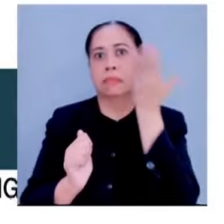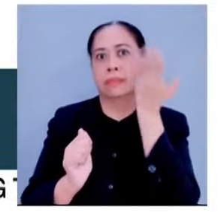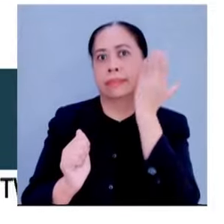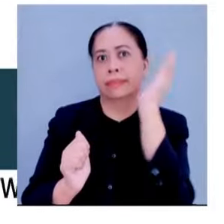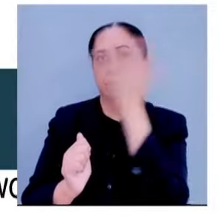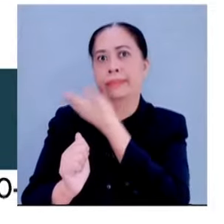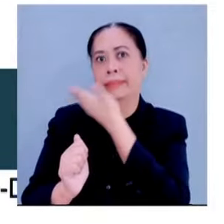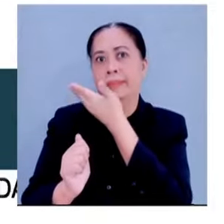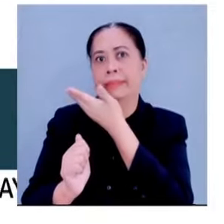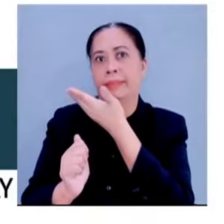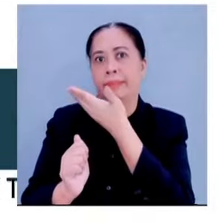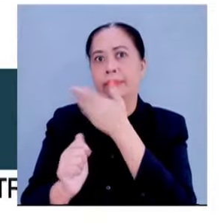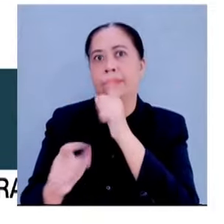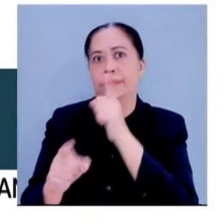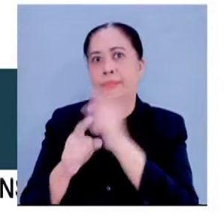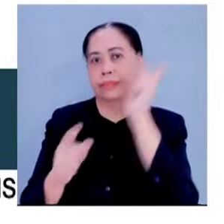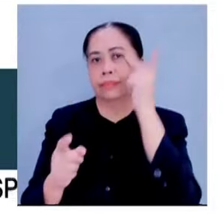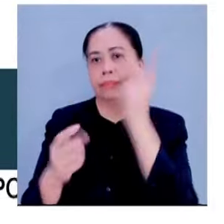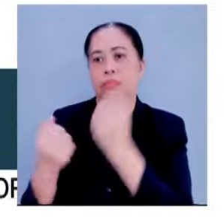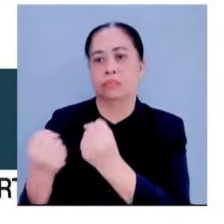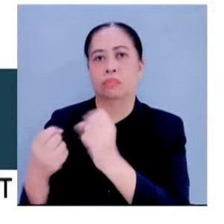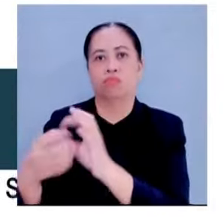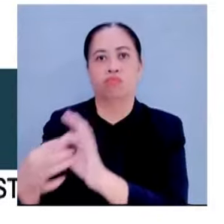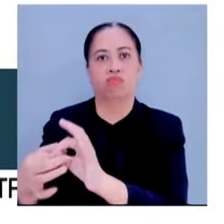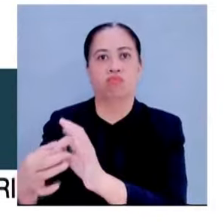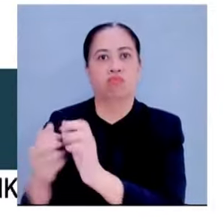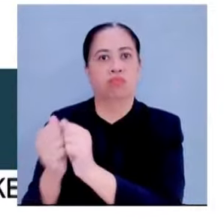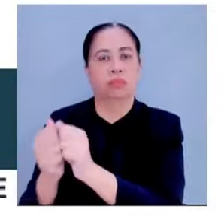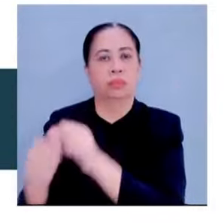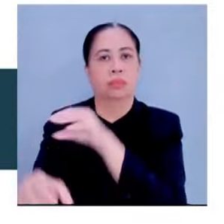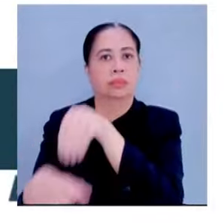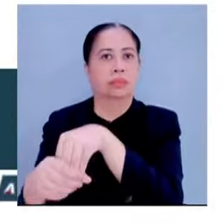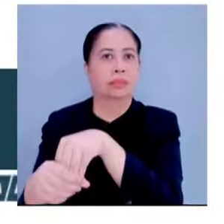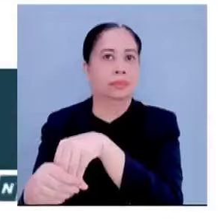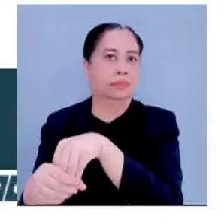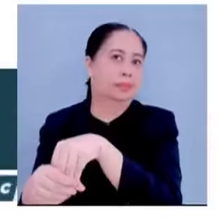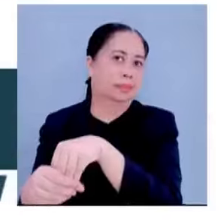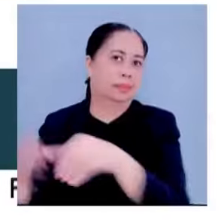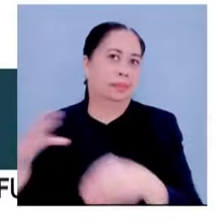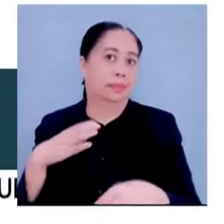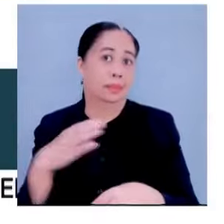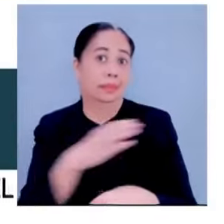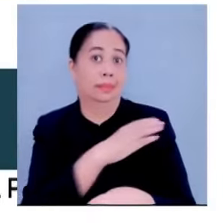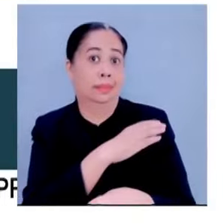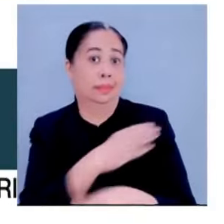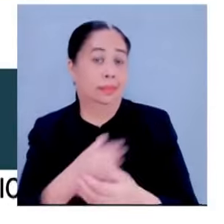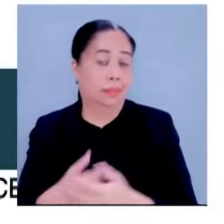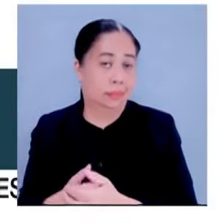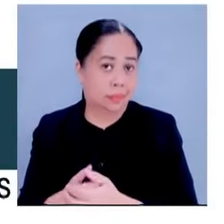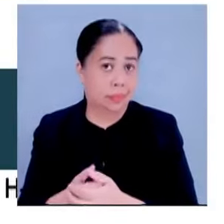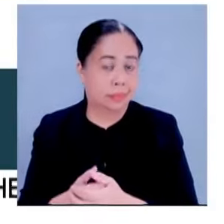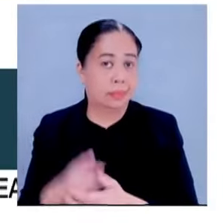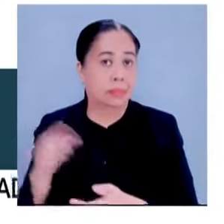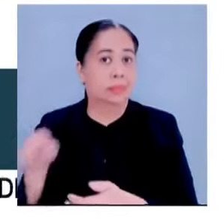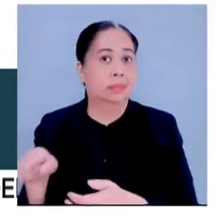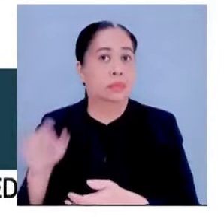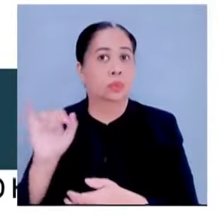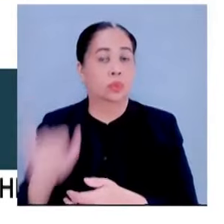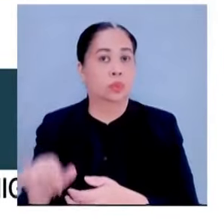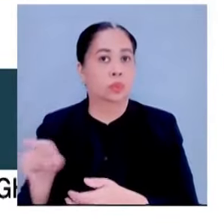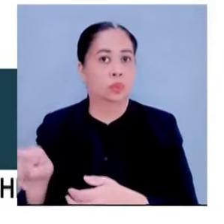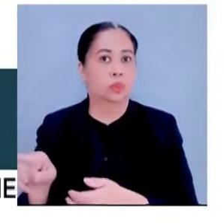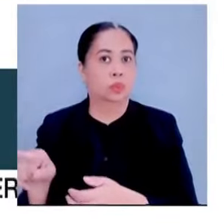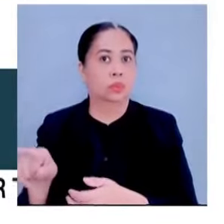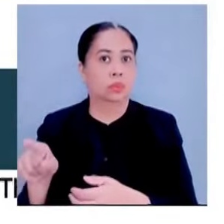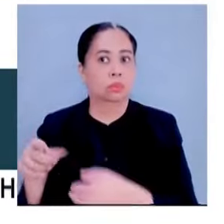know, just to strengthen their hold in the House of Representatives, and that what gives